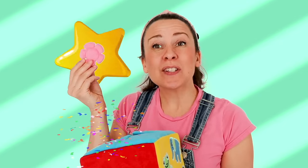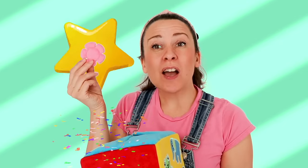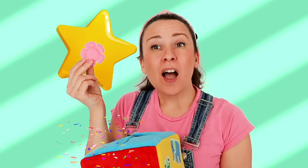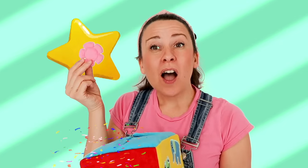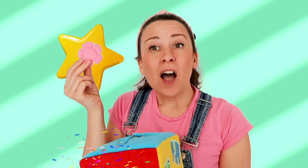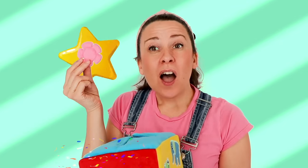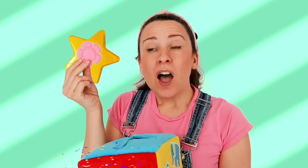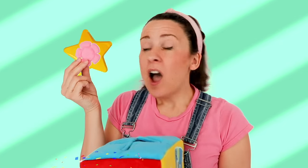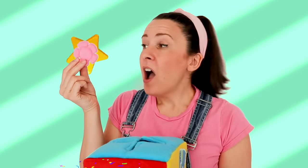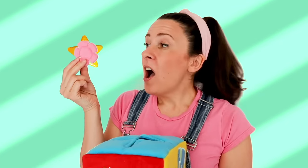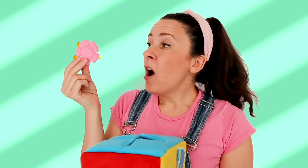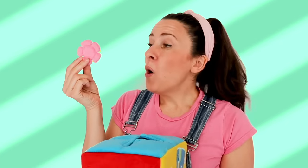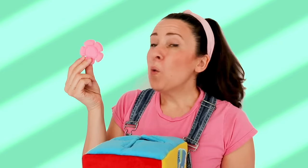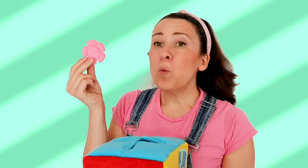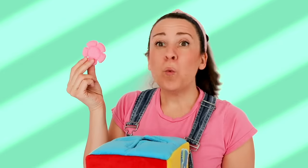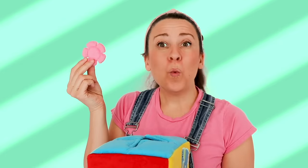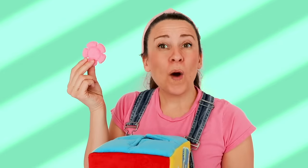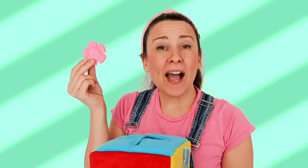out.